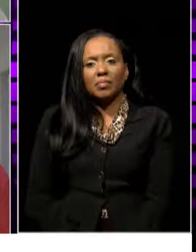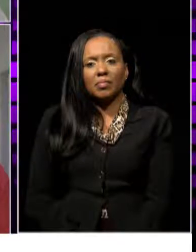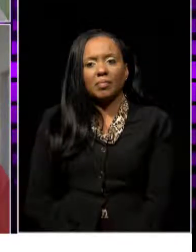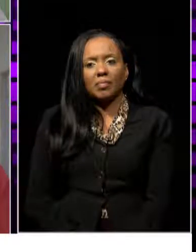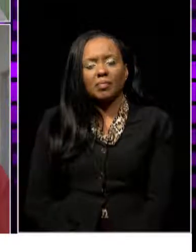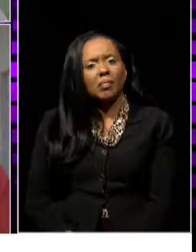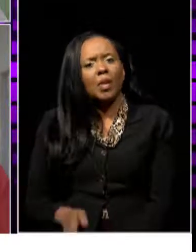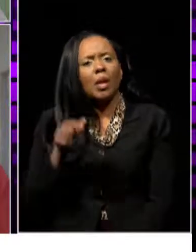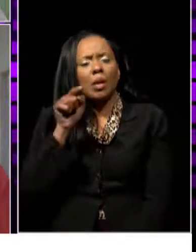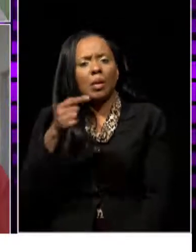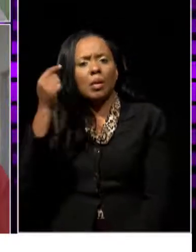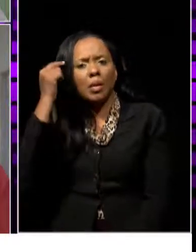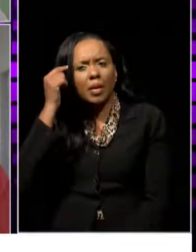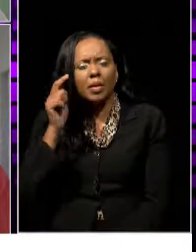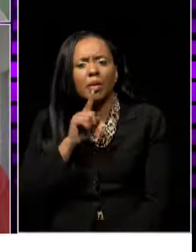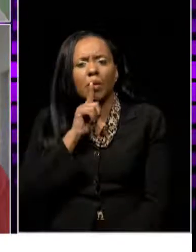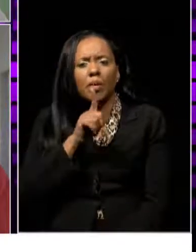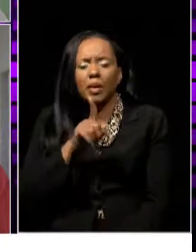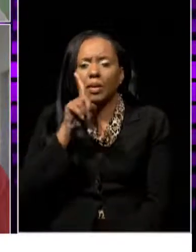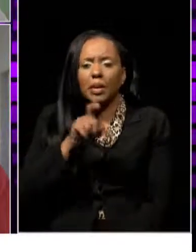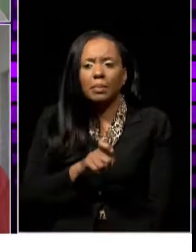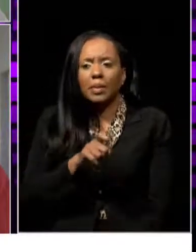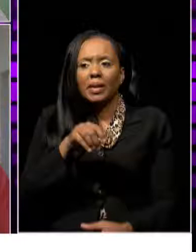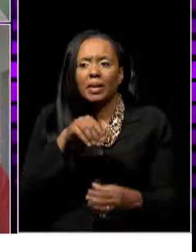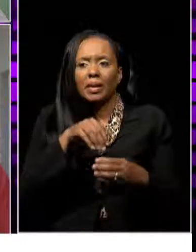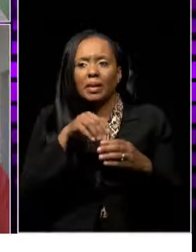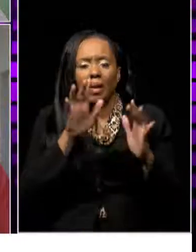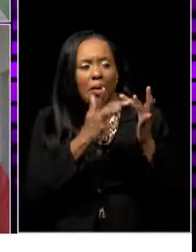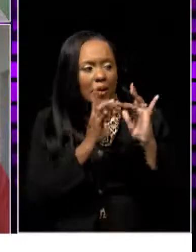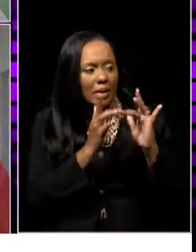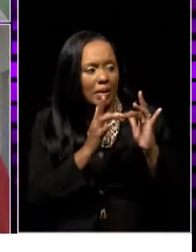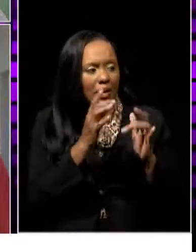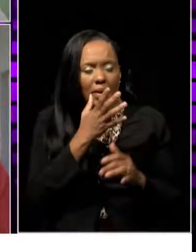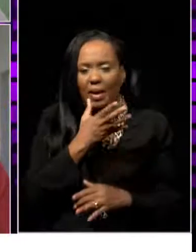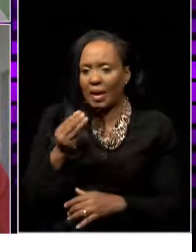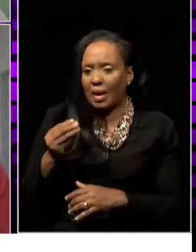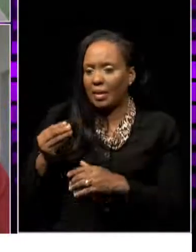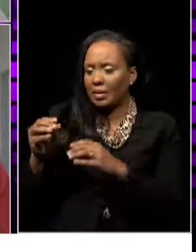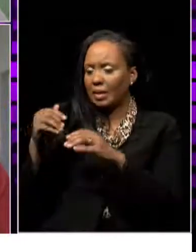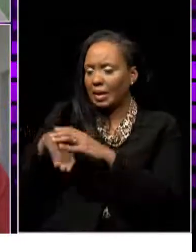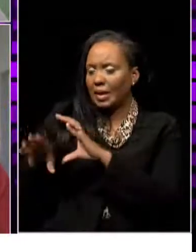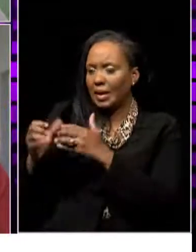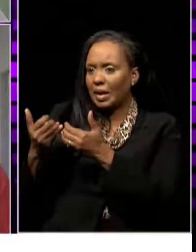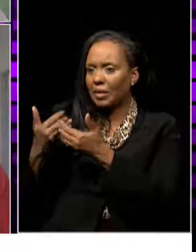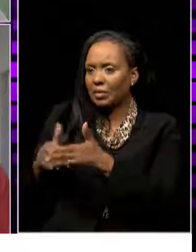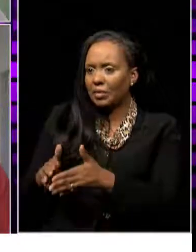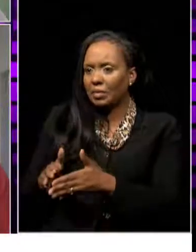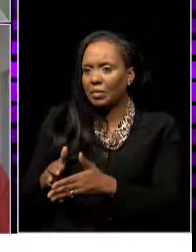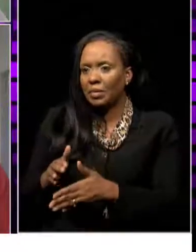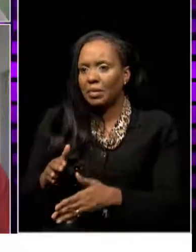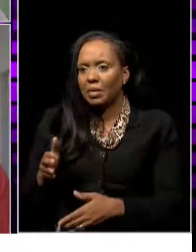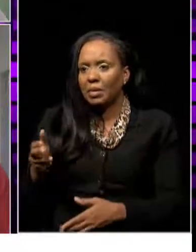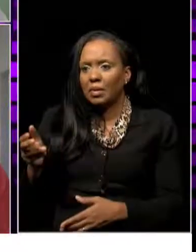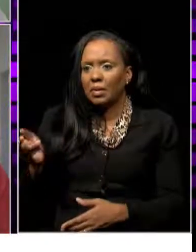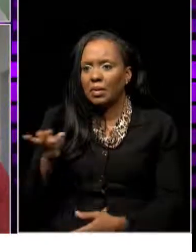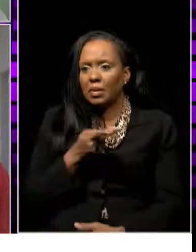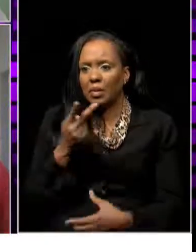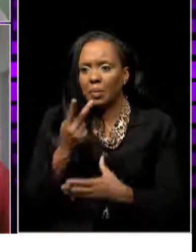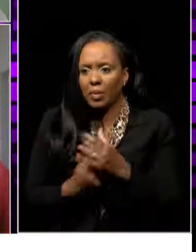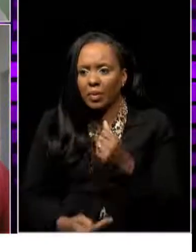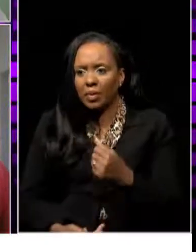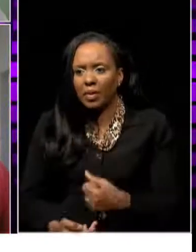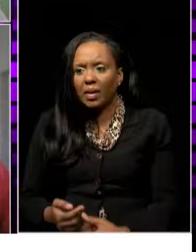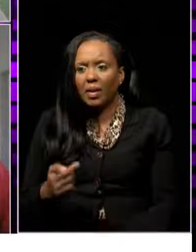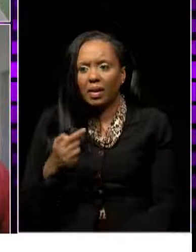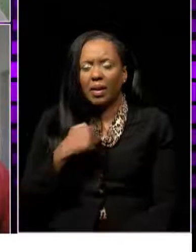environment in terms of blended and physical? When you say blended and you say comfortable, I think that the blended is what we're